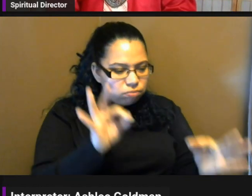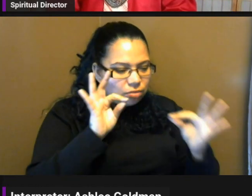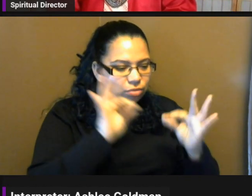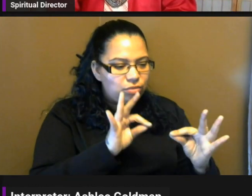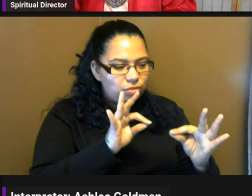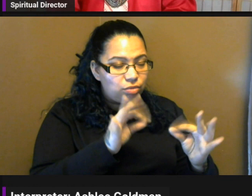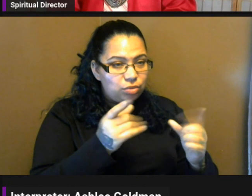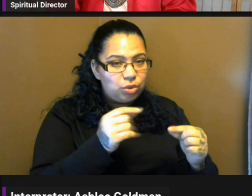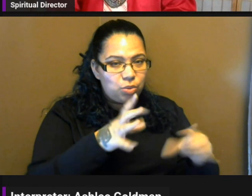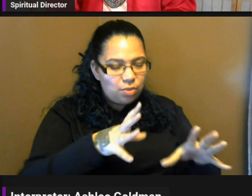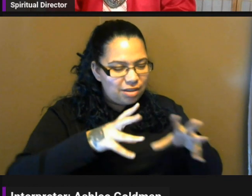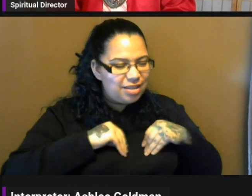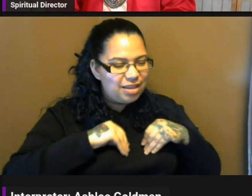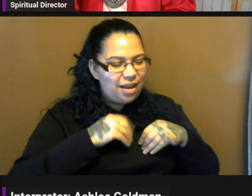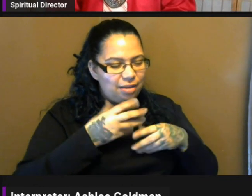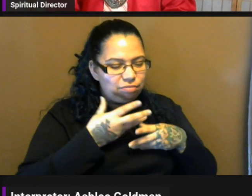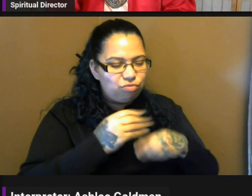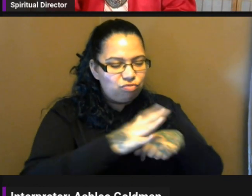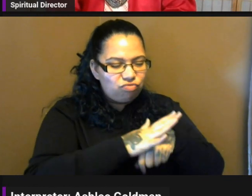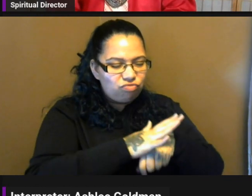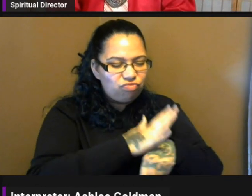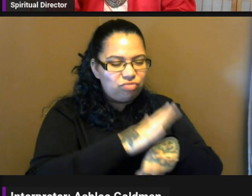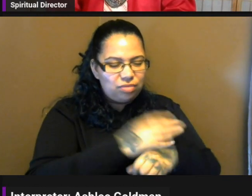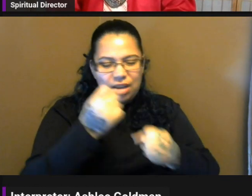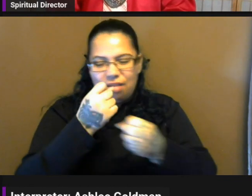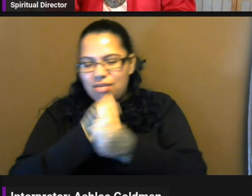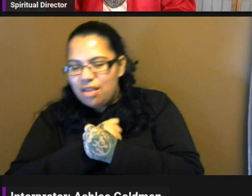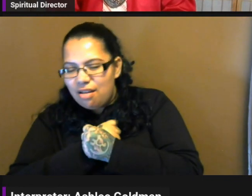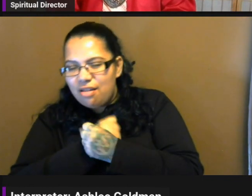We gently receive love and kindness.